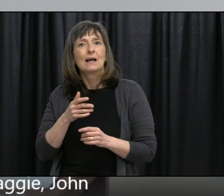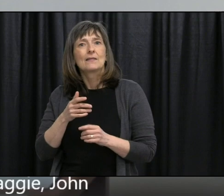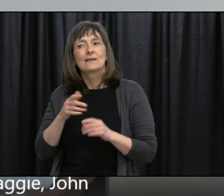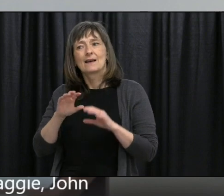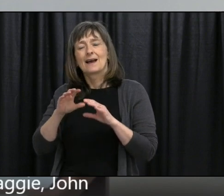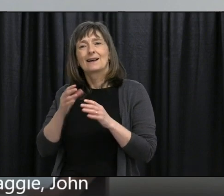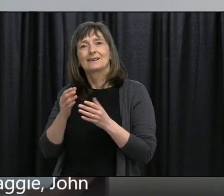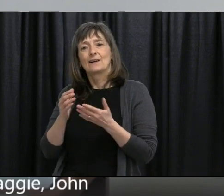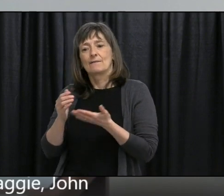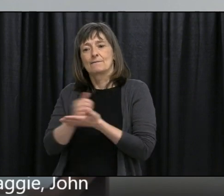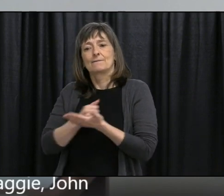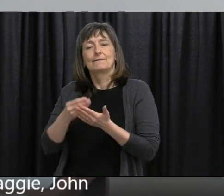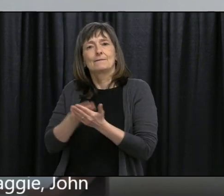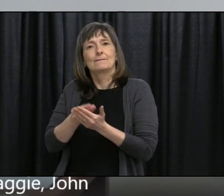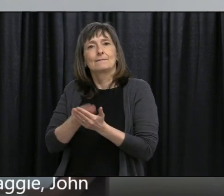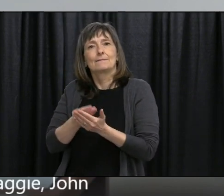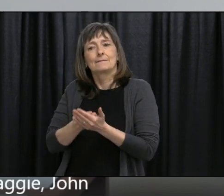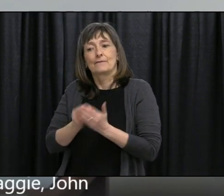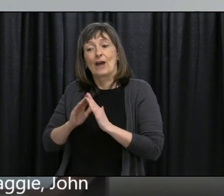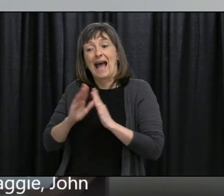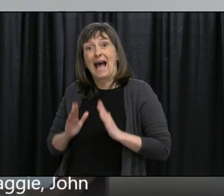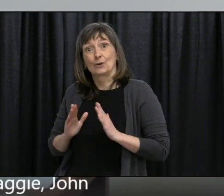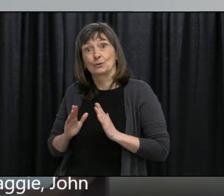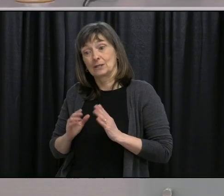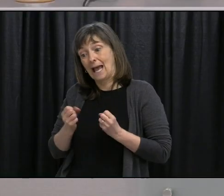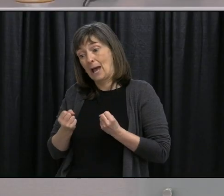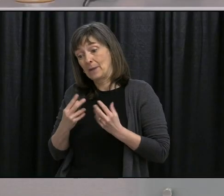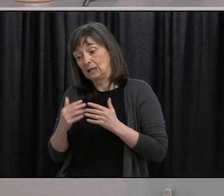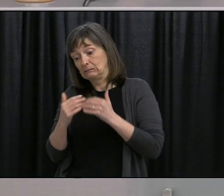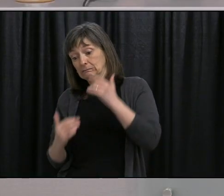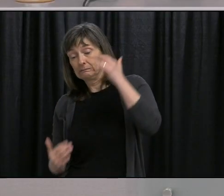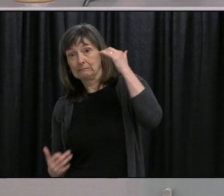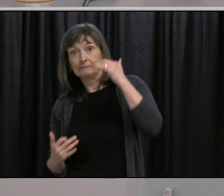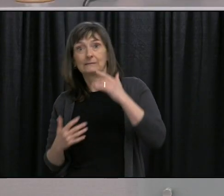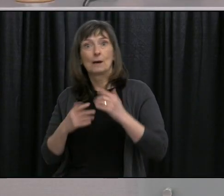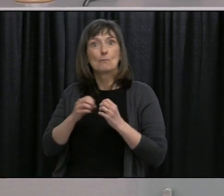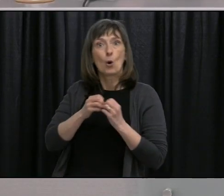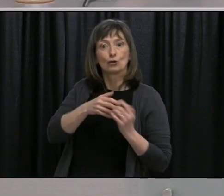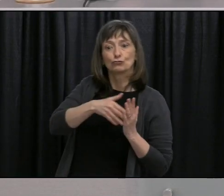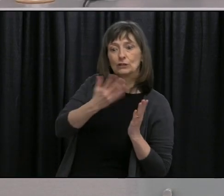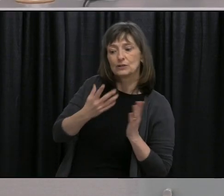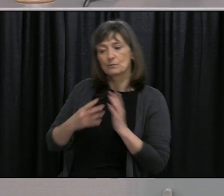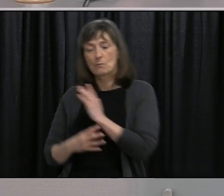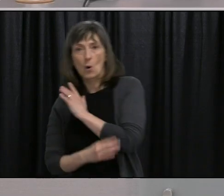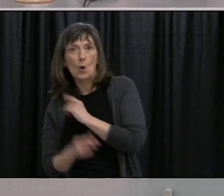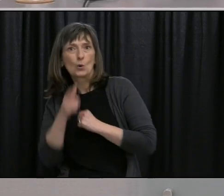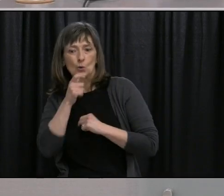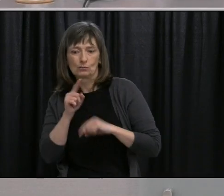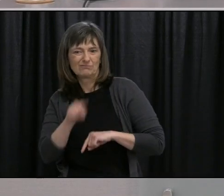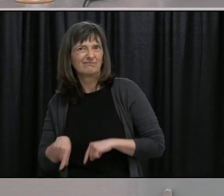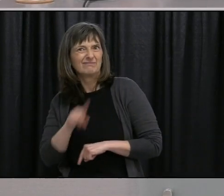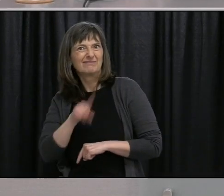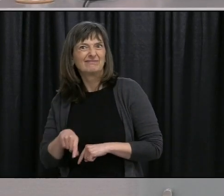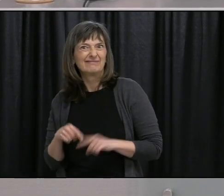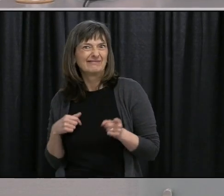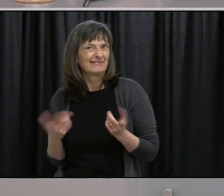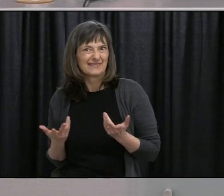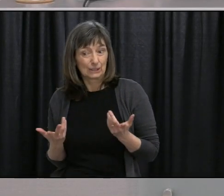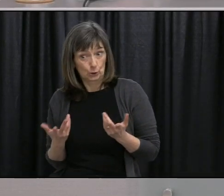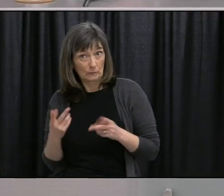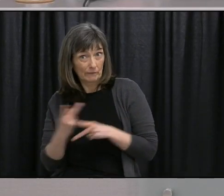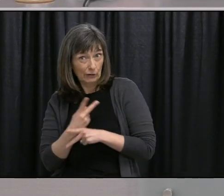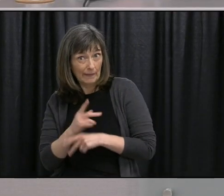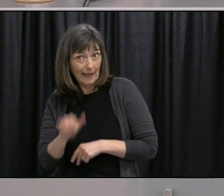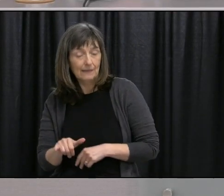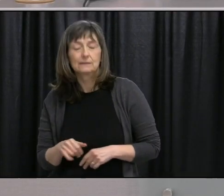Sorry, Janet, you go ahead. anyone who's getting tested, we are getting